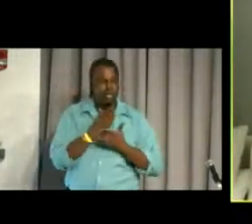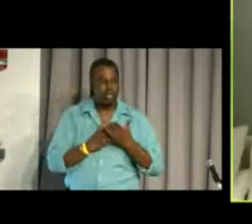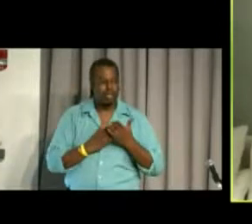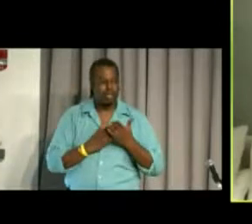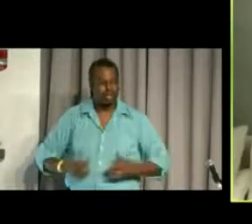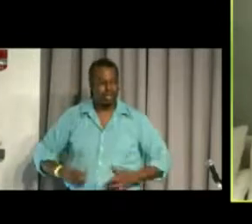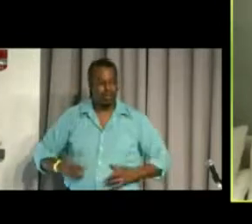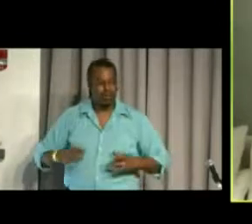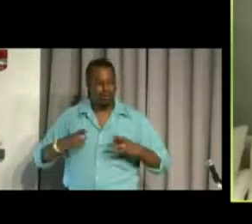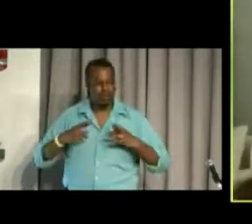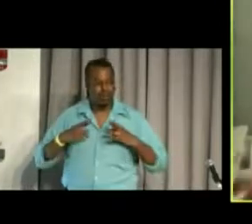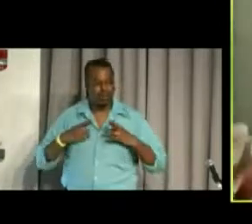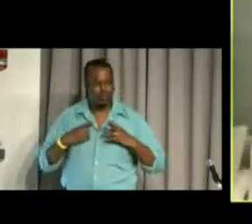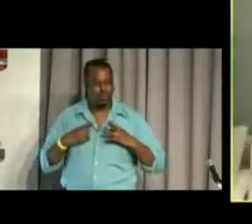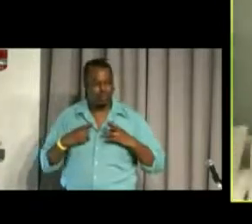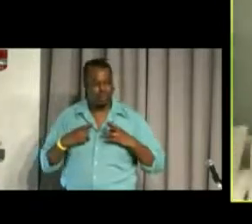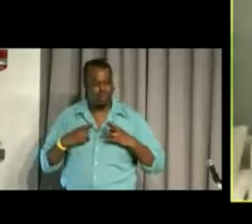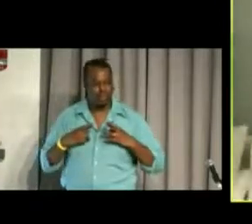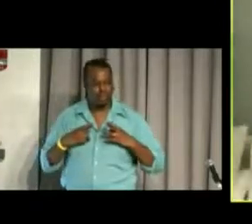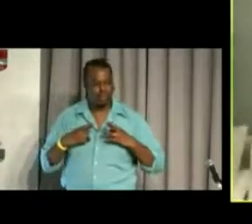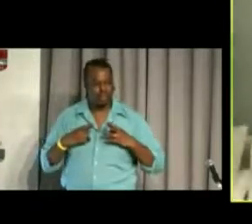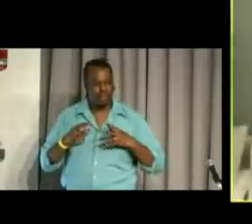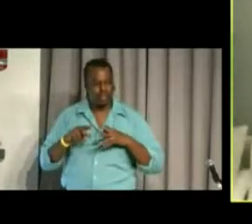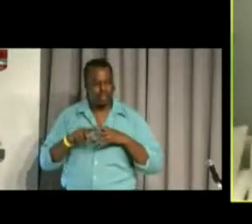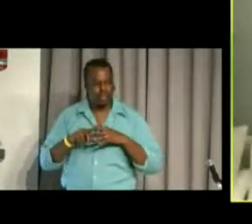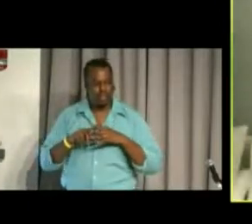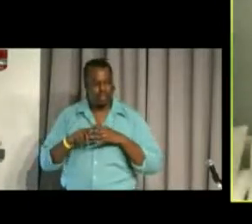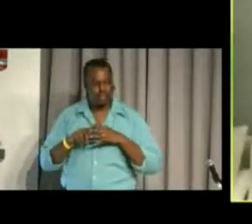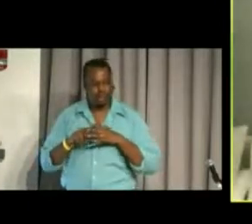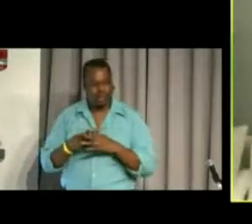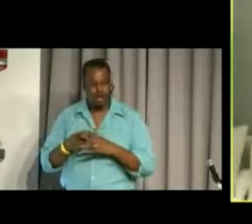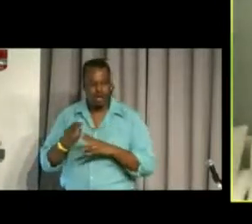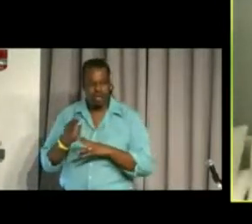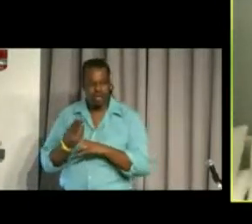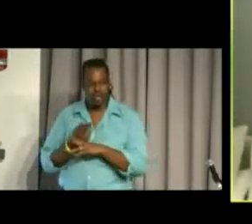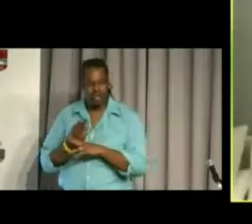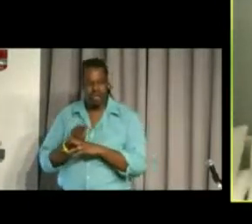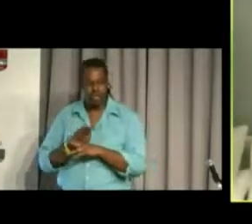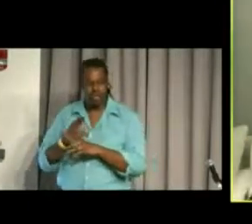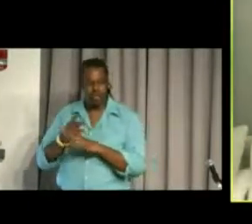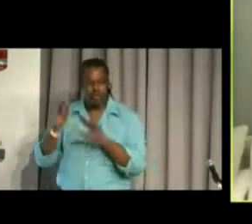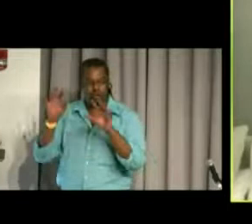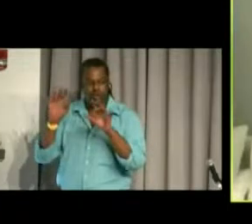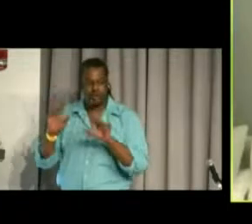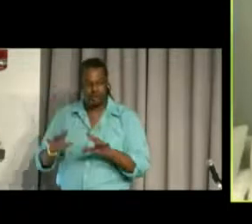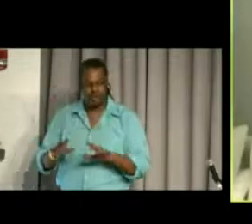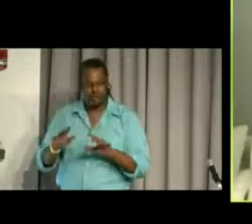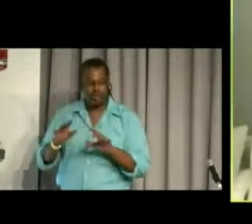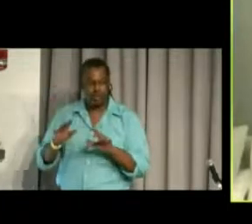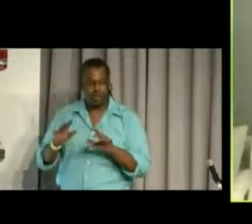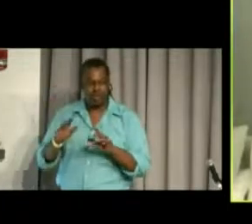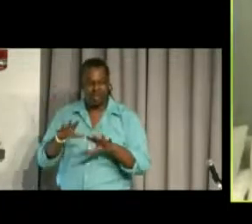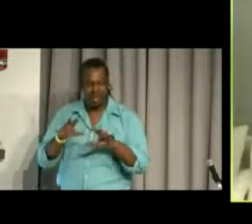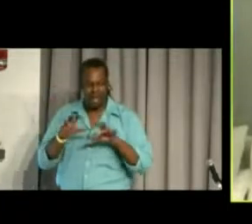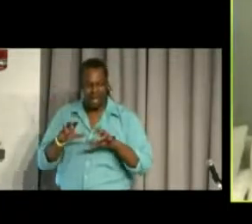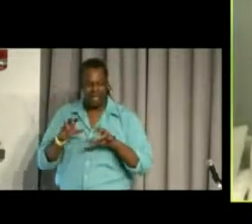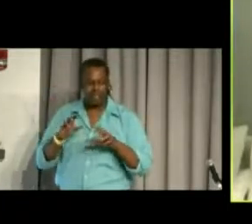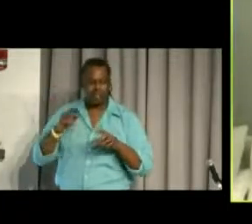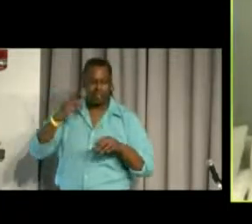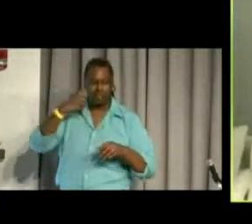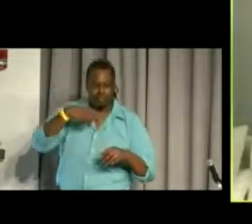to trickle in, they began to use that to boil as well in order to take showers and at least brush your teeth and